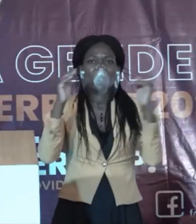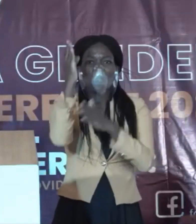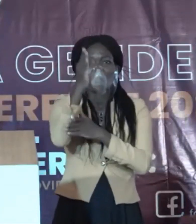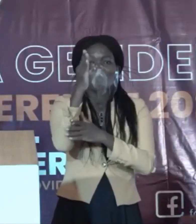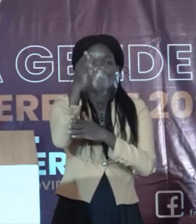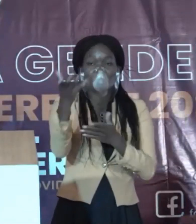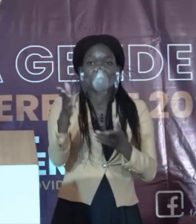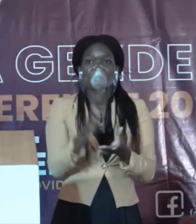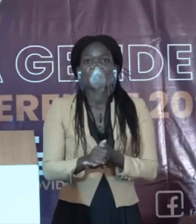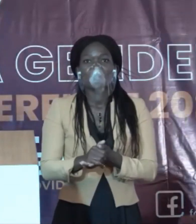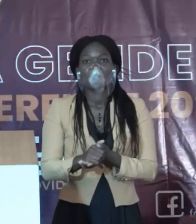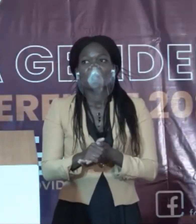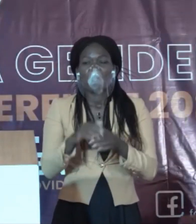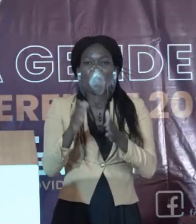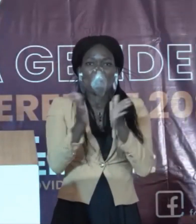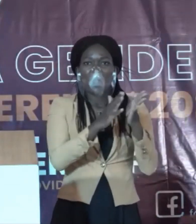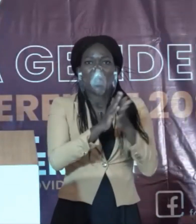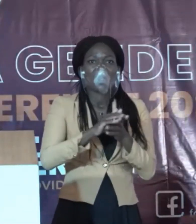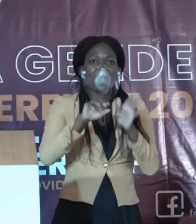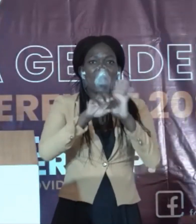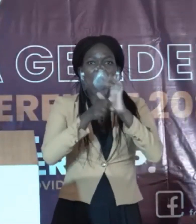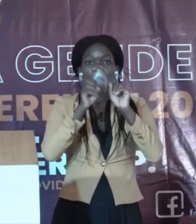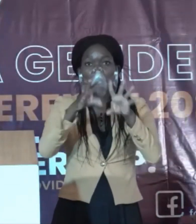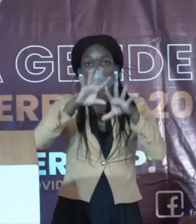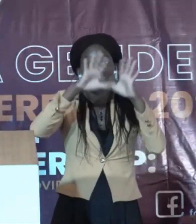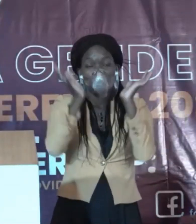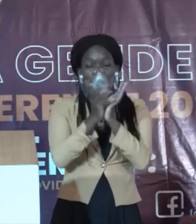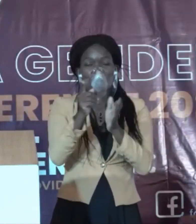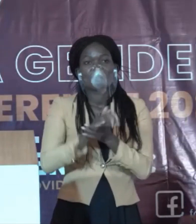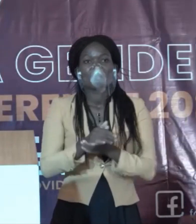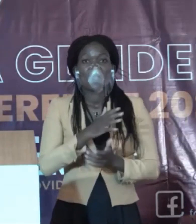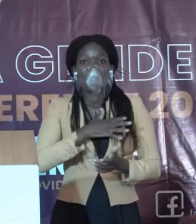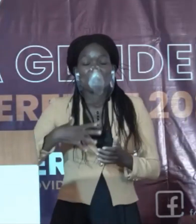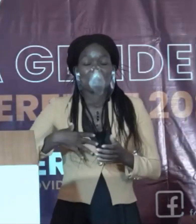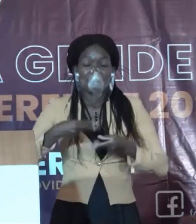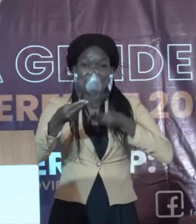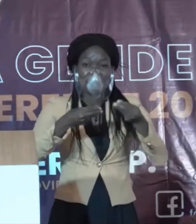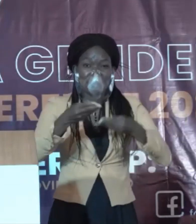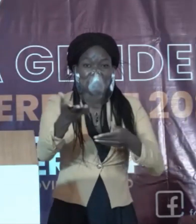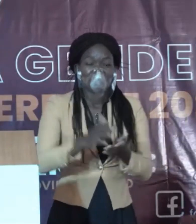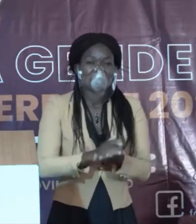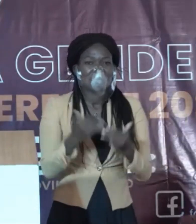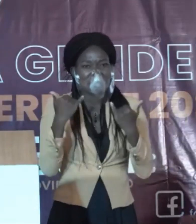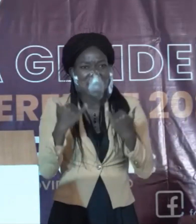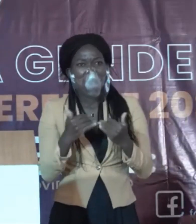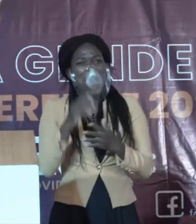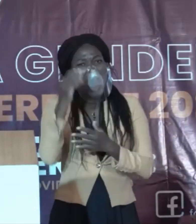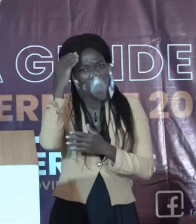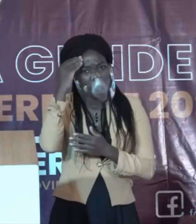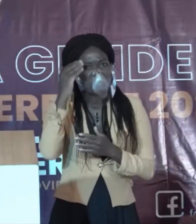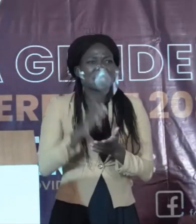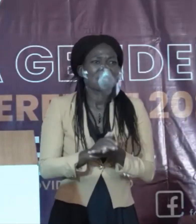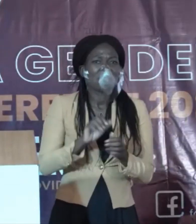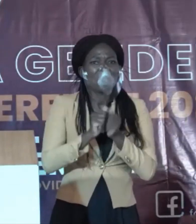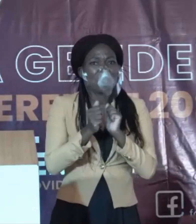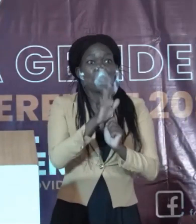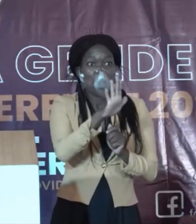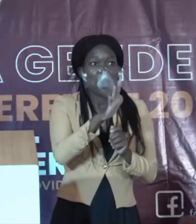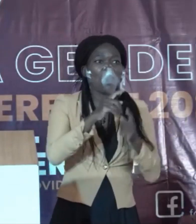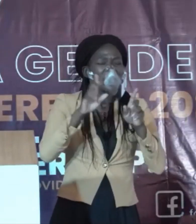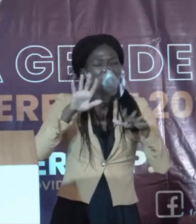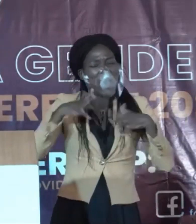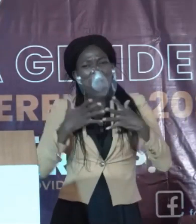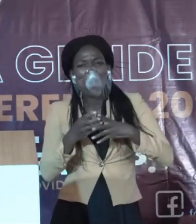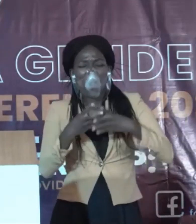future in a COVID-19 world. Businesswomen are now more than resilient than ever and